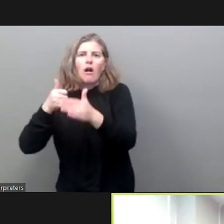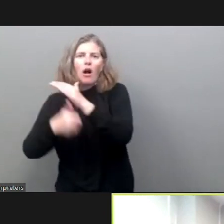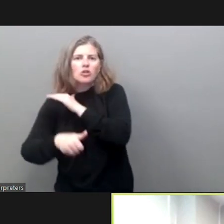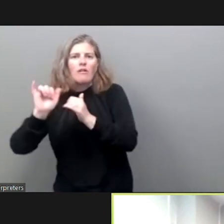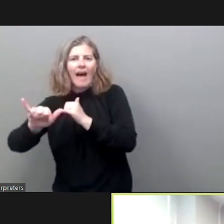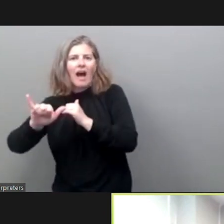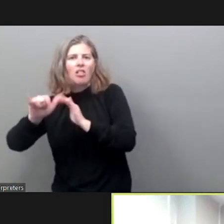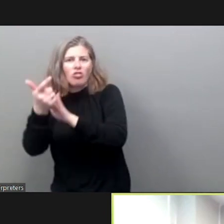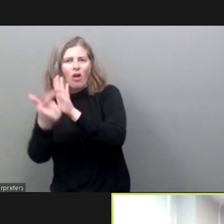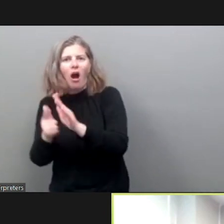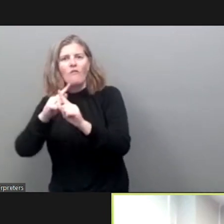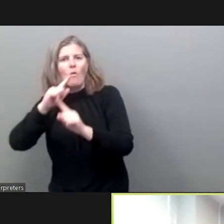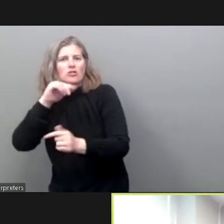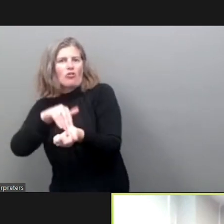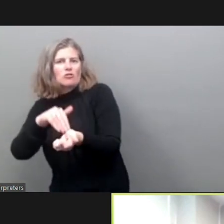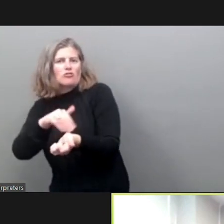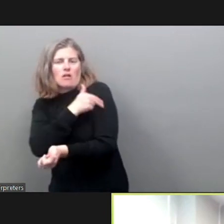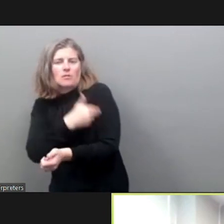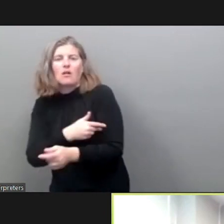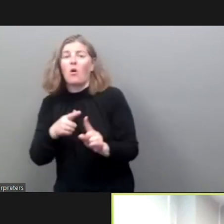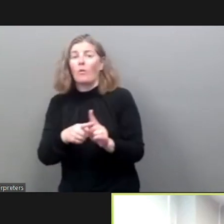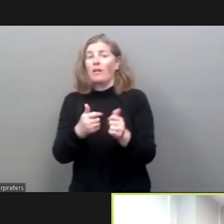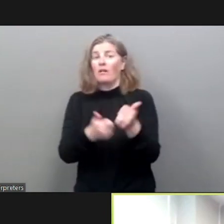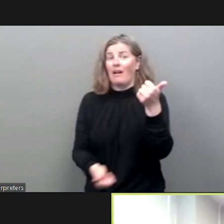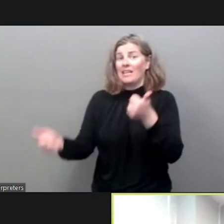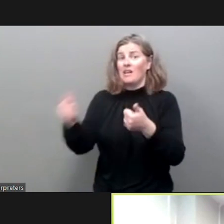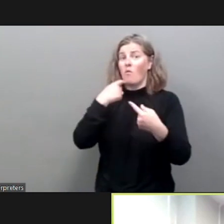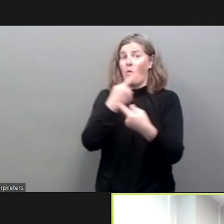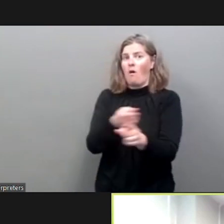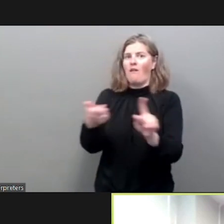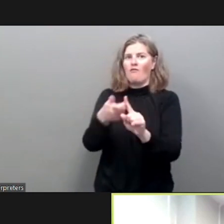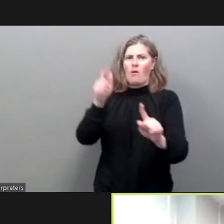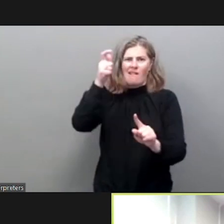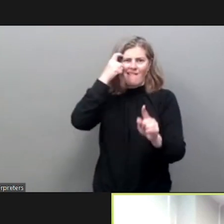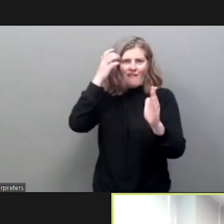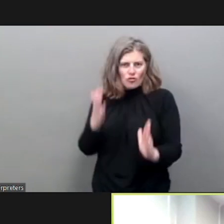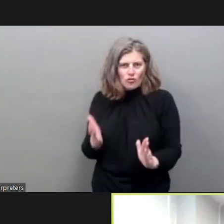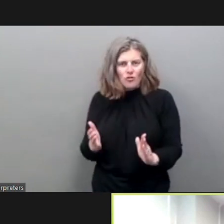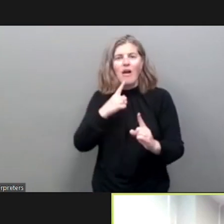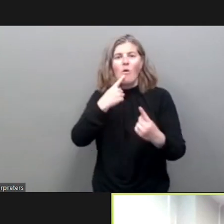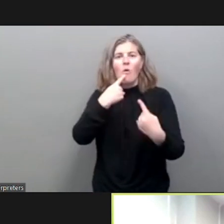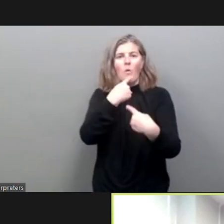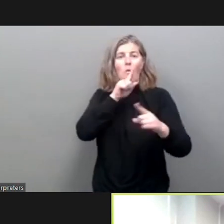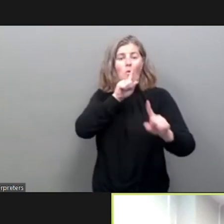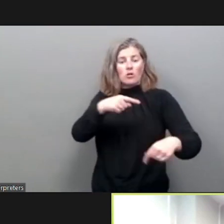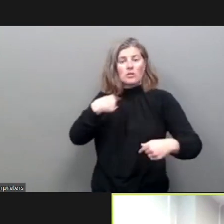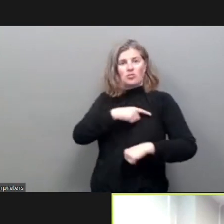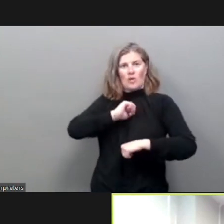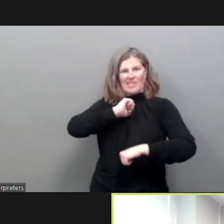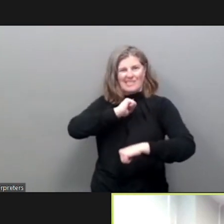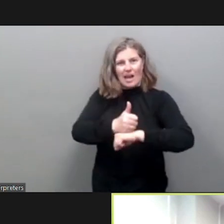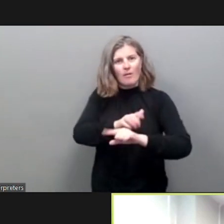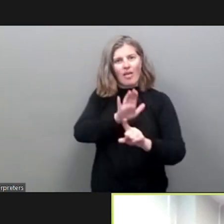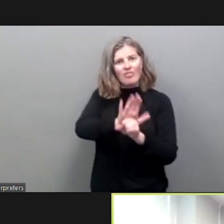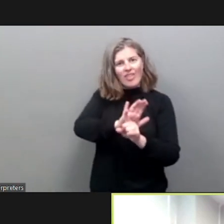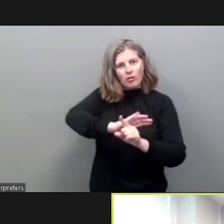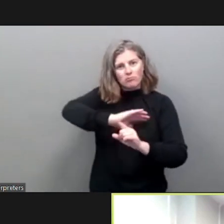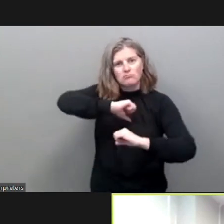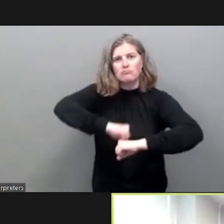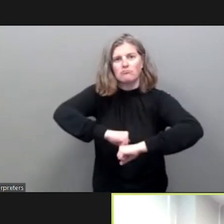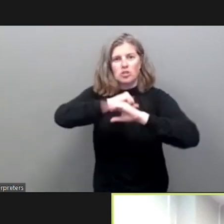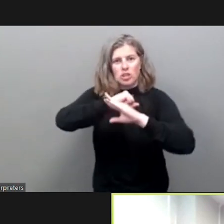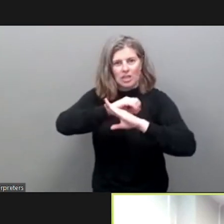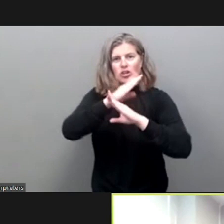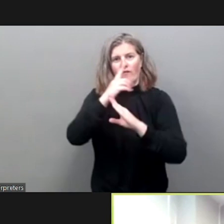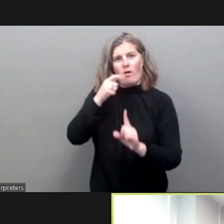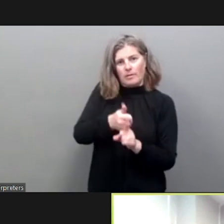Act. And this is through an executive order that's issued by the governor, and then it orders us to establish this credentialing program. We then